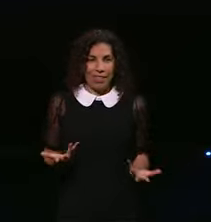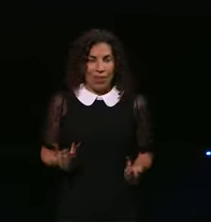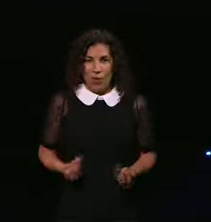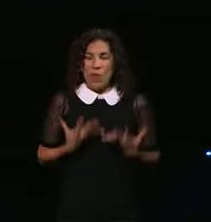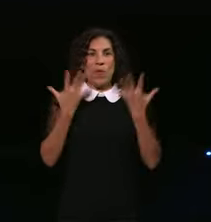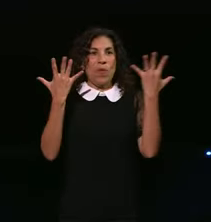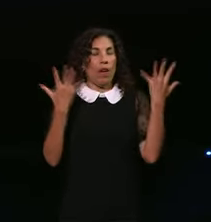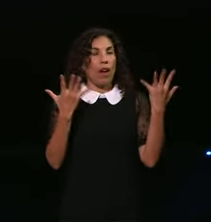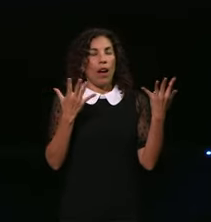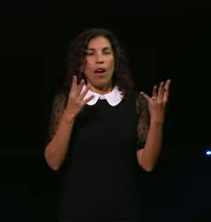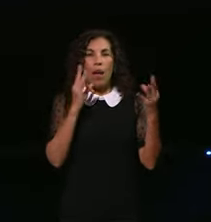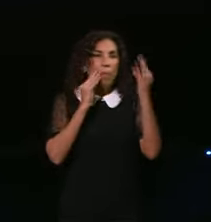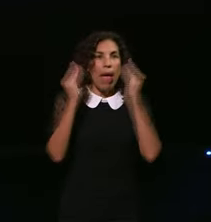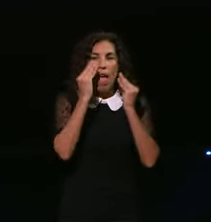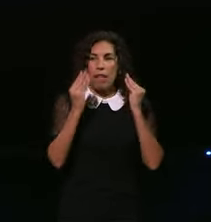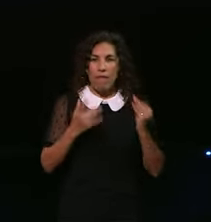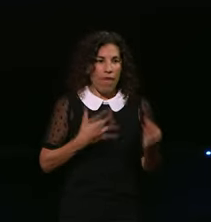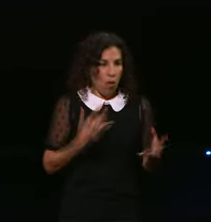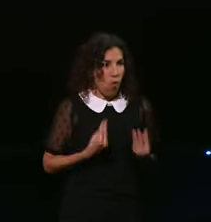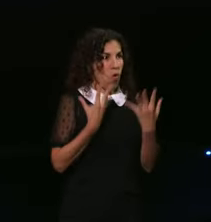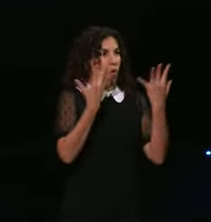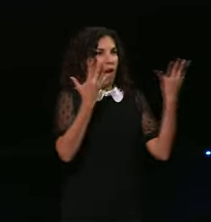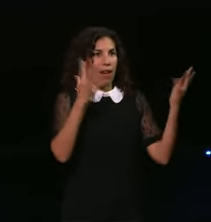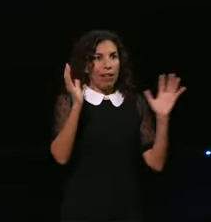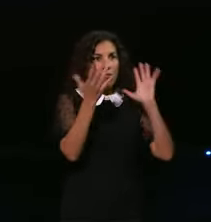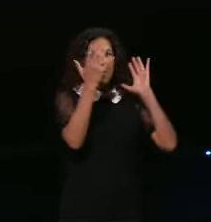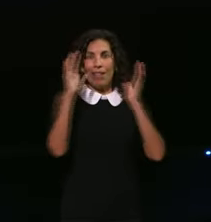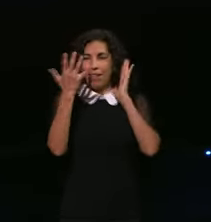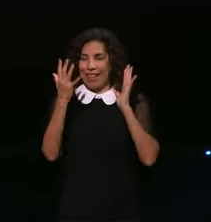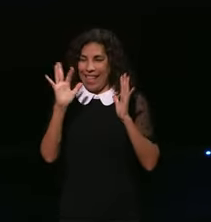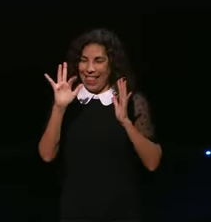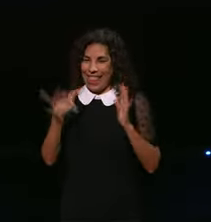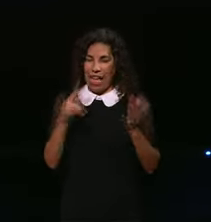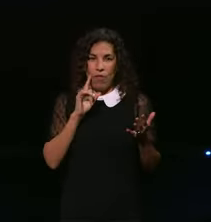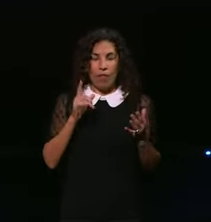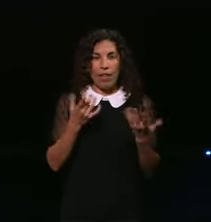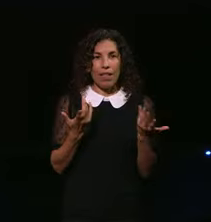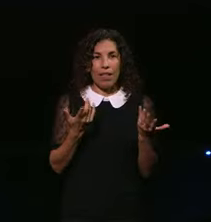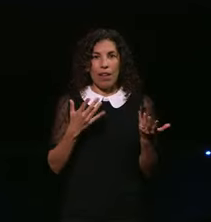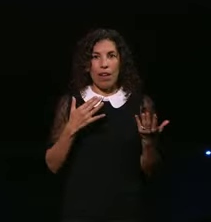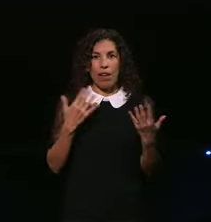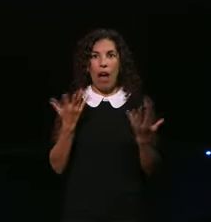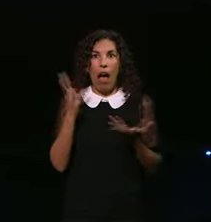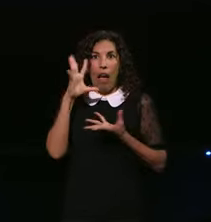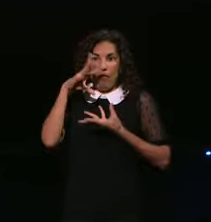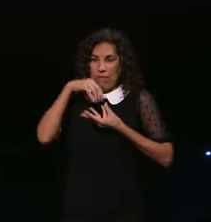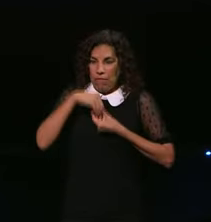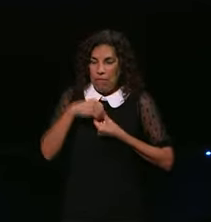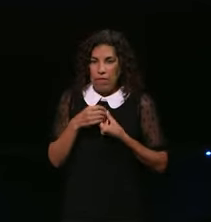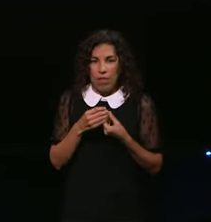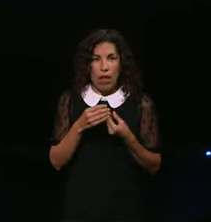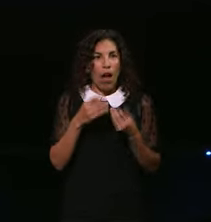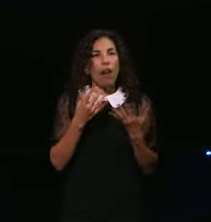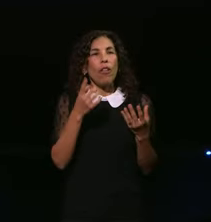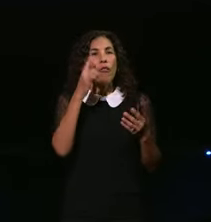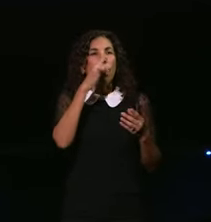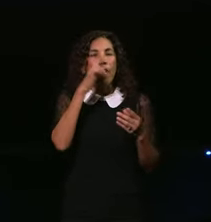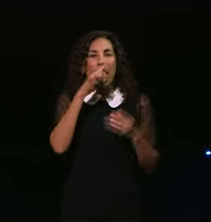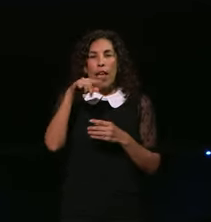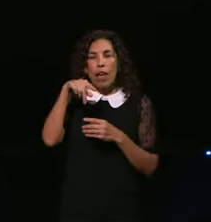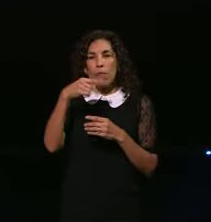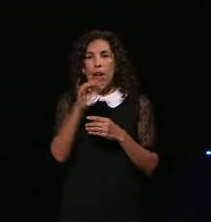different street makeup can make us feel like. It's just an extension of that. I also had body prosthetics,